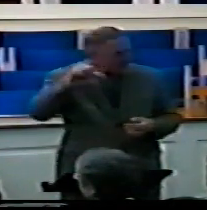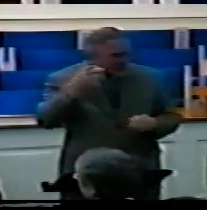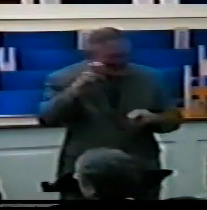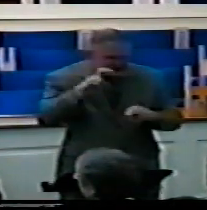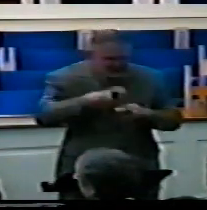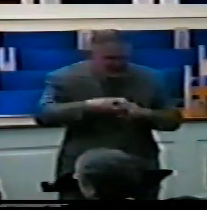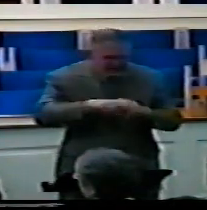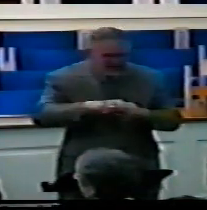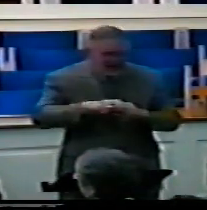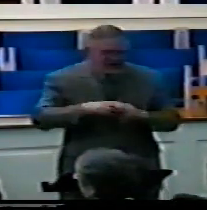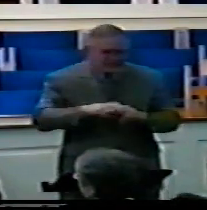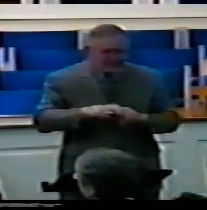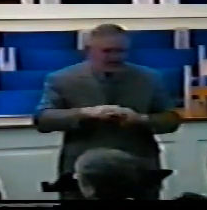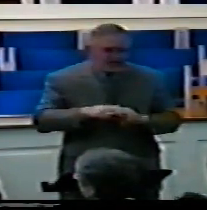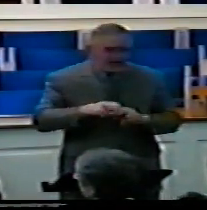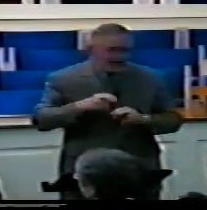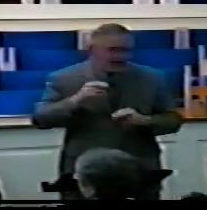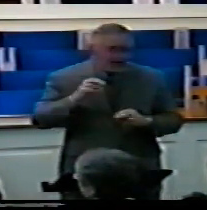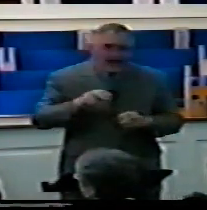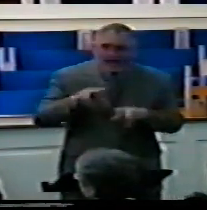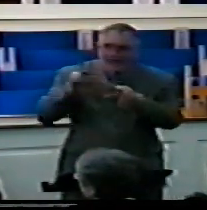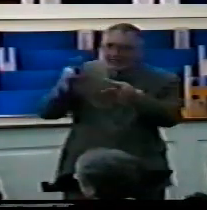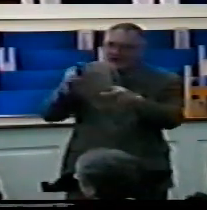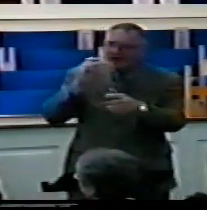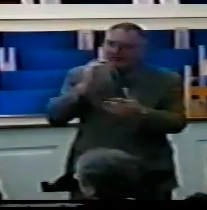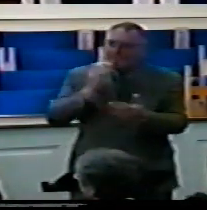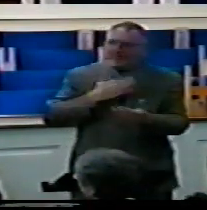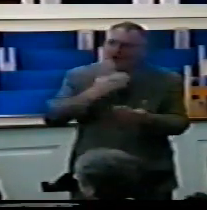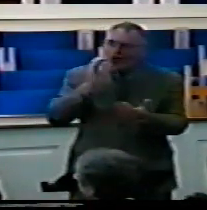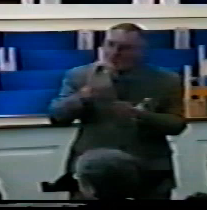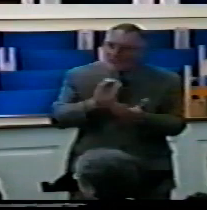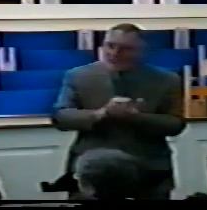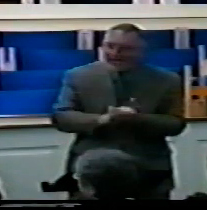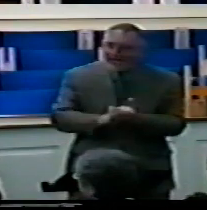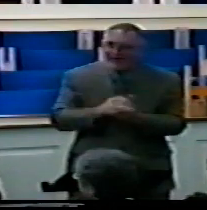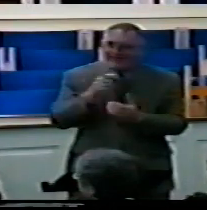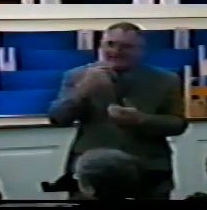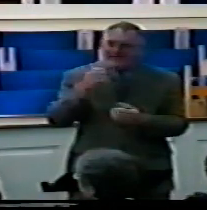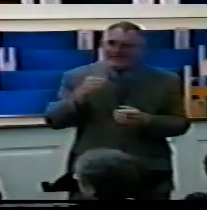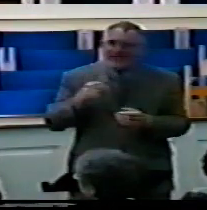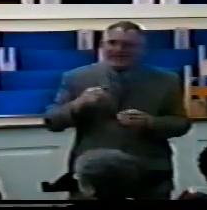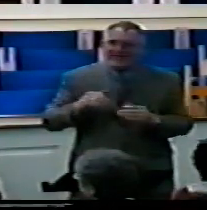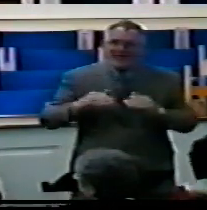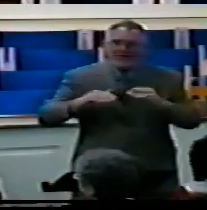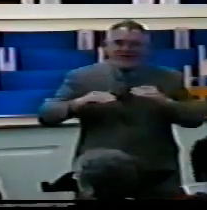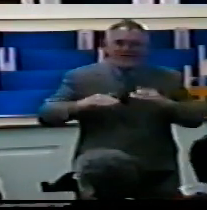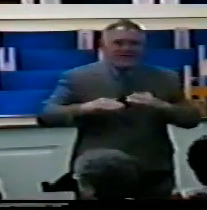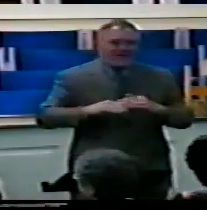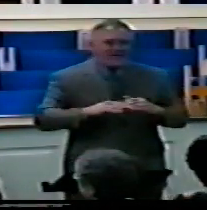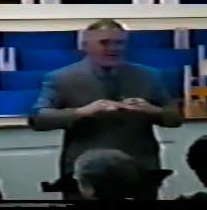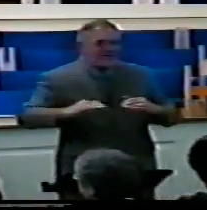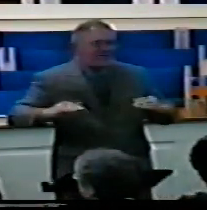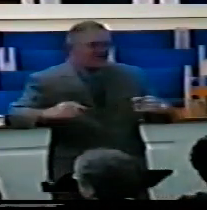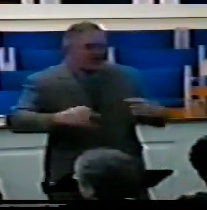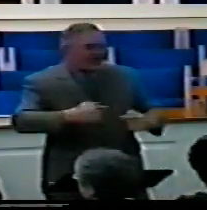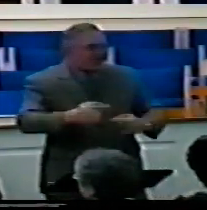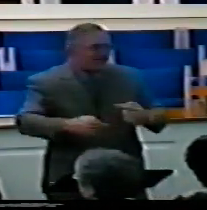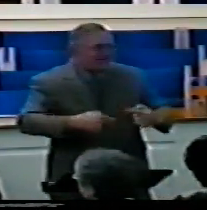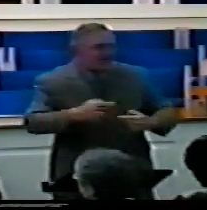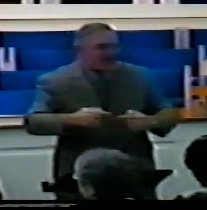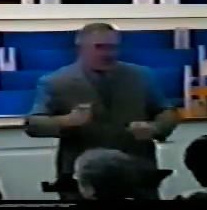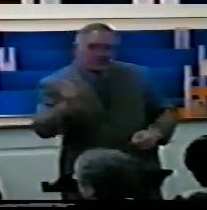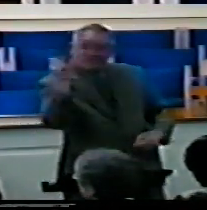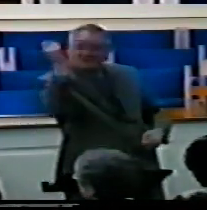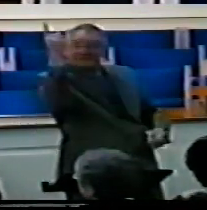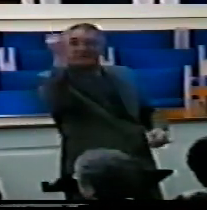of a sudden, kabang! I looked at my wife and said, boy, isn't that just our luck, a flat tire? It wasn't a flat tire. It was a hijacker who'd shot the gun